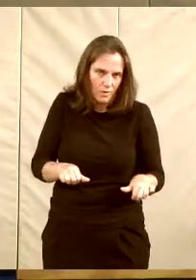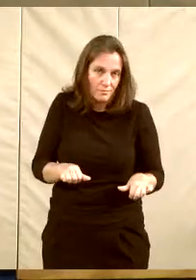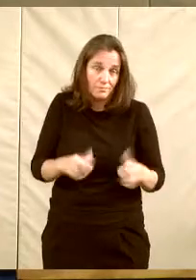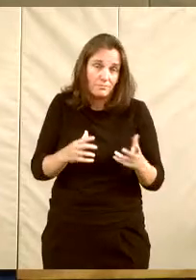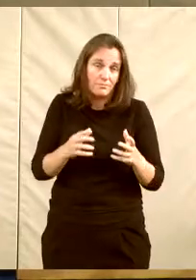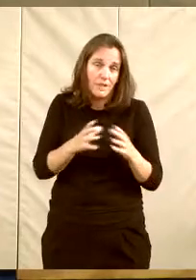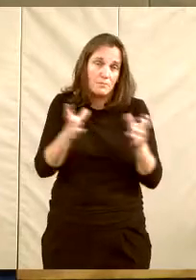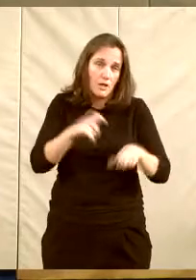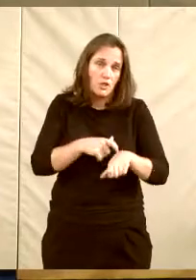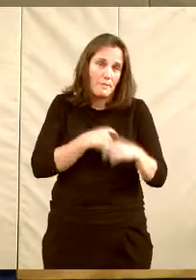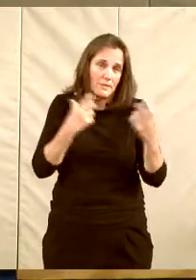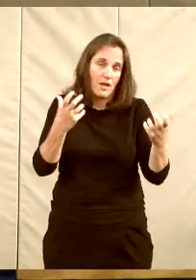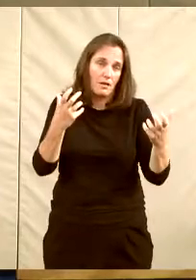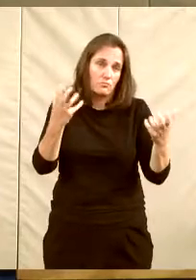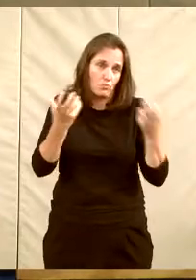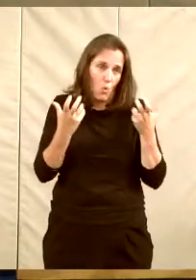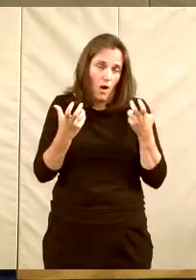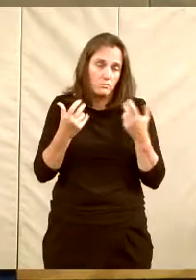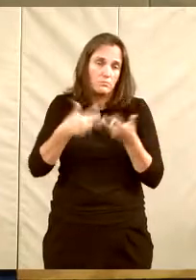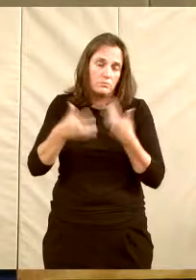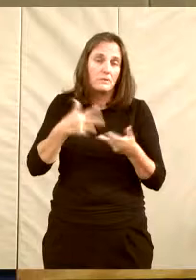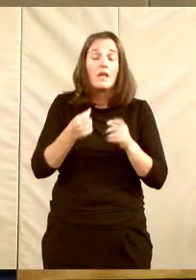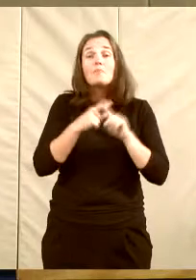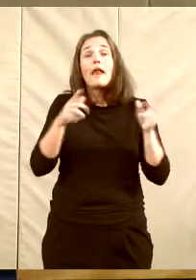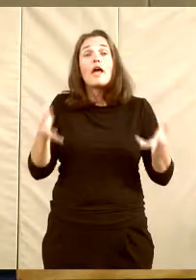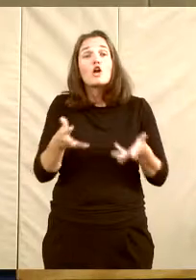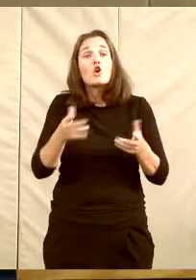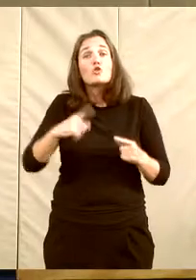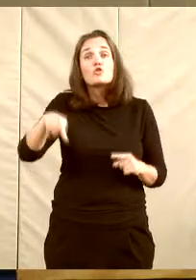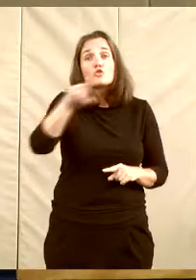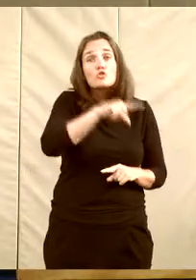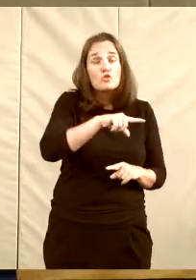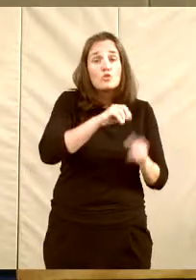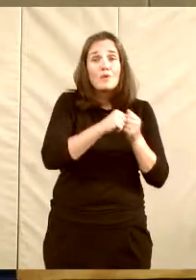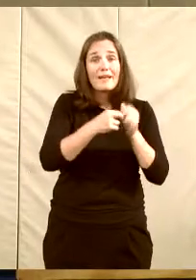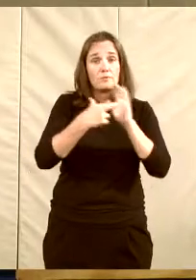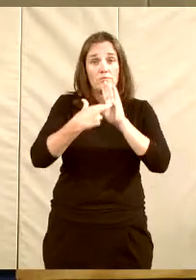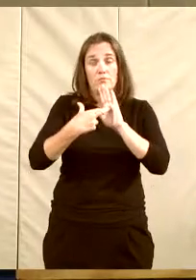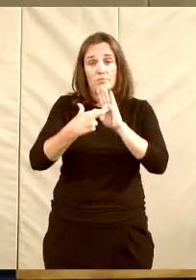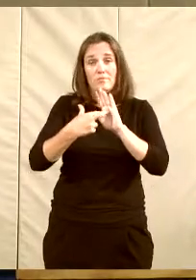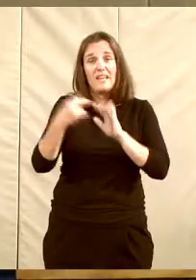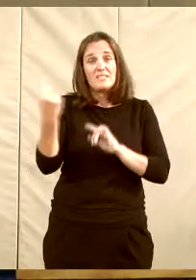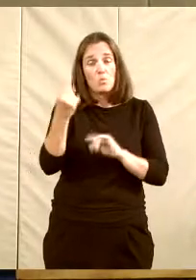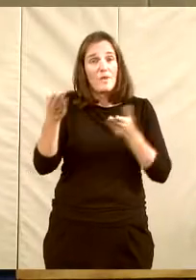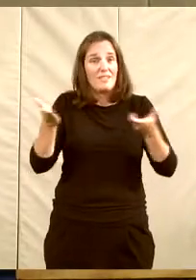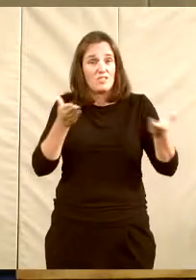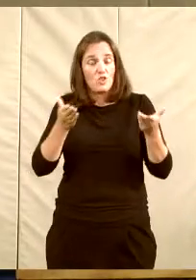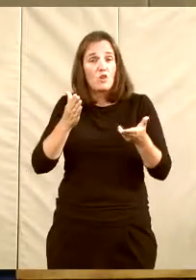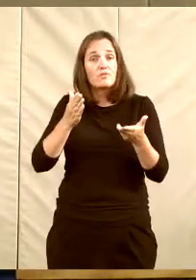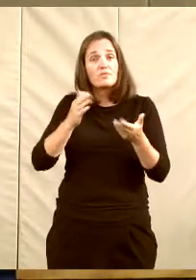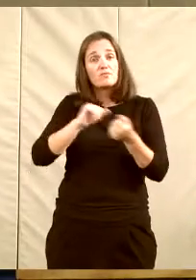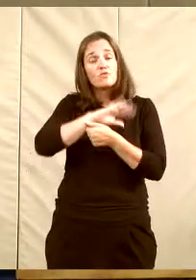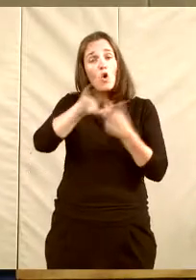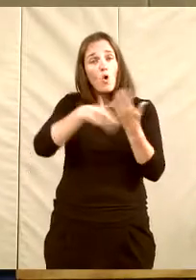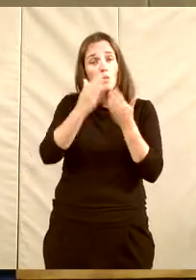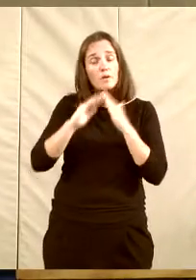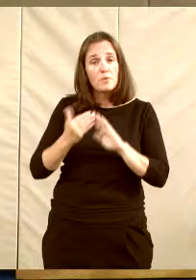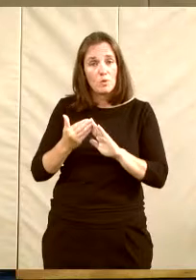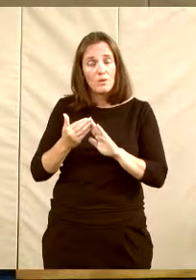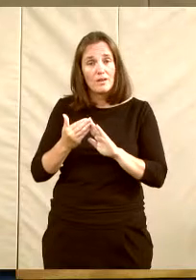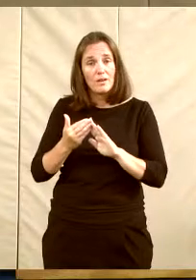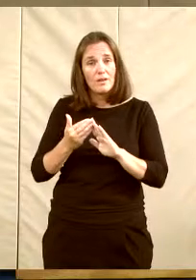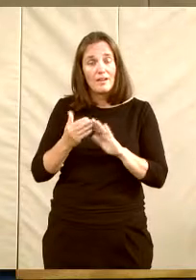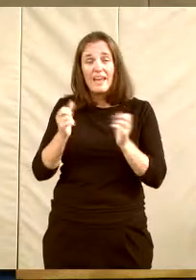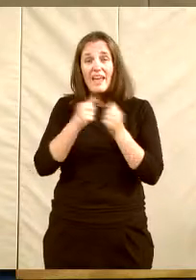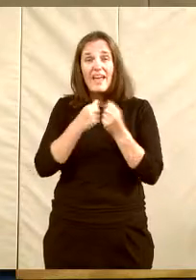as I wish I could. And what I would encourage you as a representative of someone who serves the entire community, if you could look in